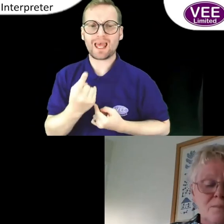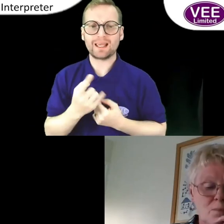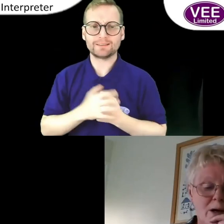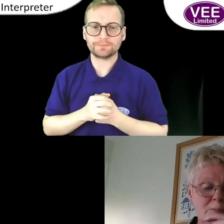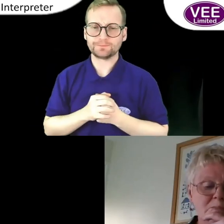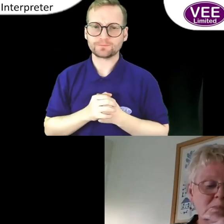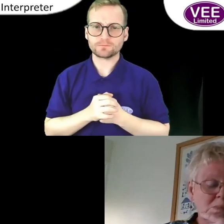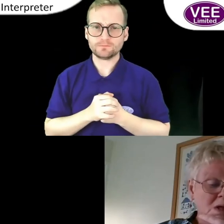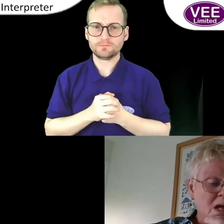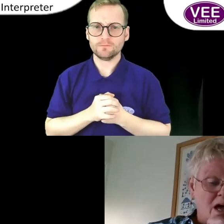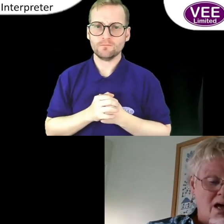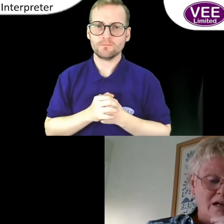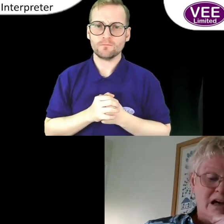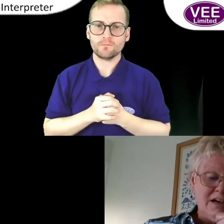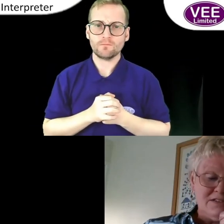with some